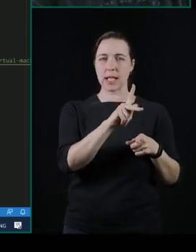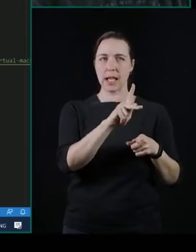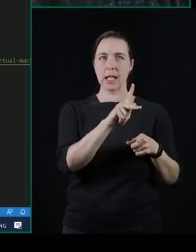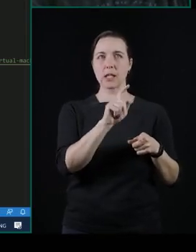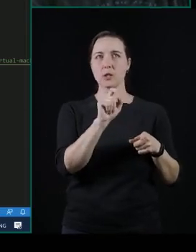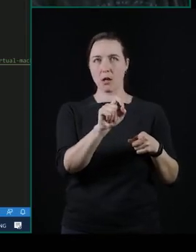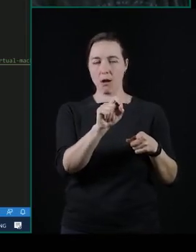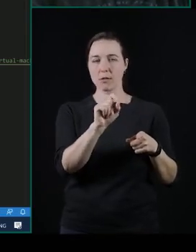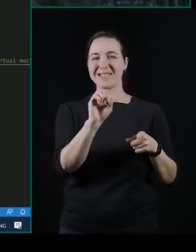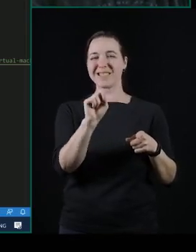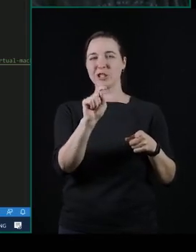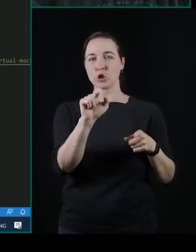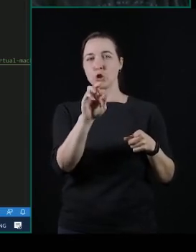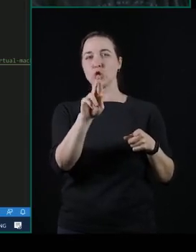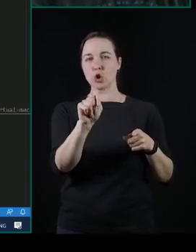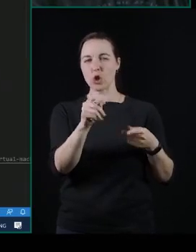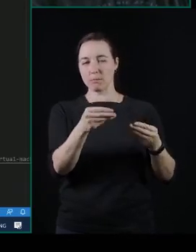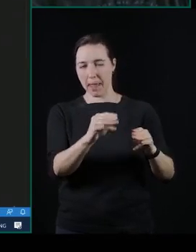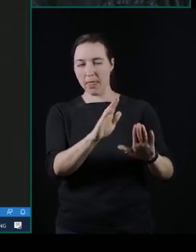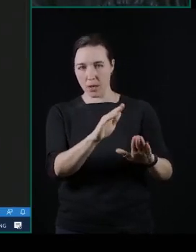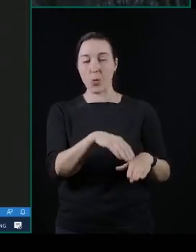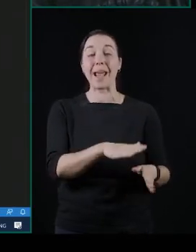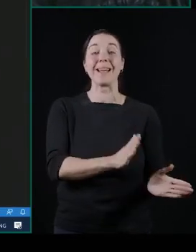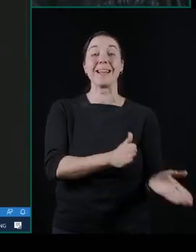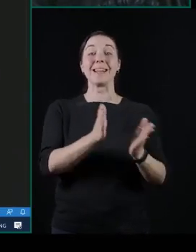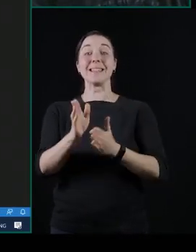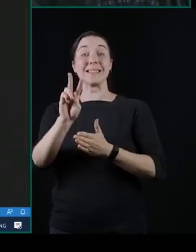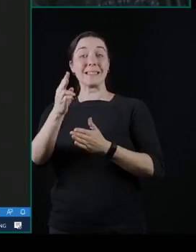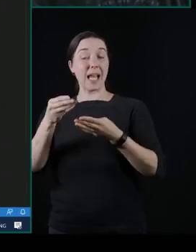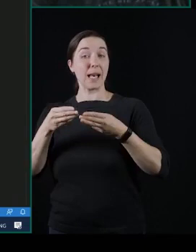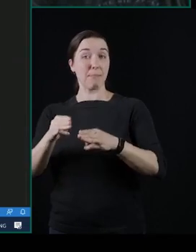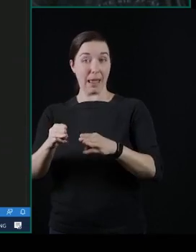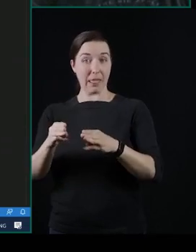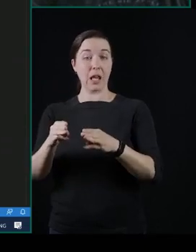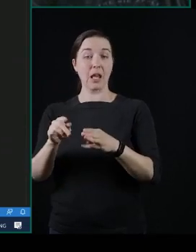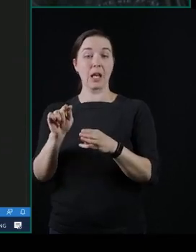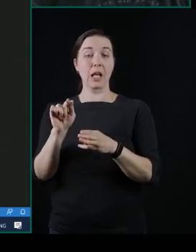it's the GSDK.start method. The second method that